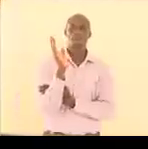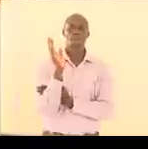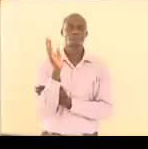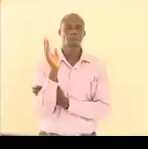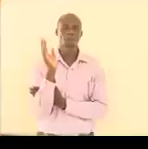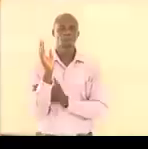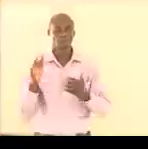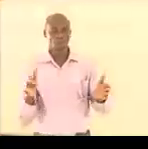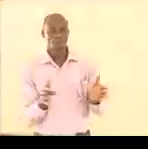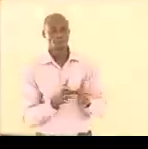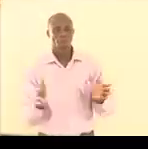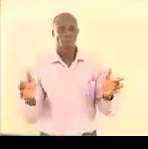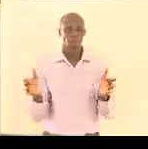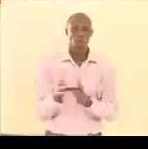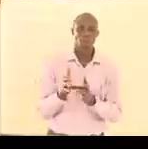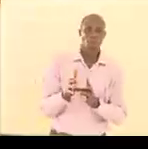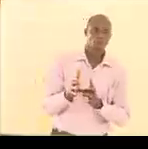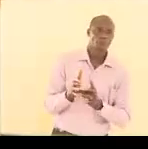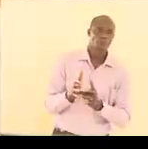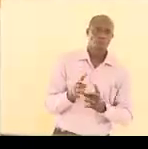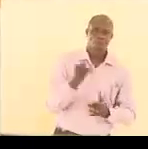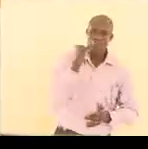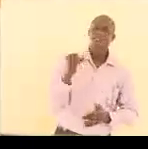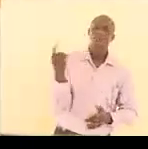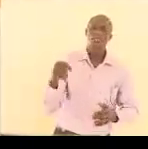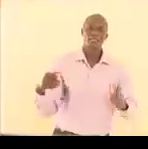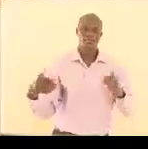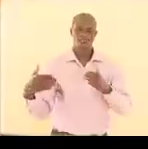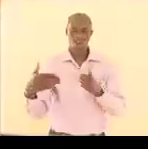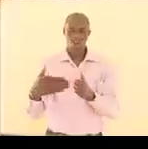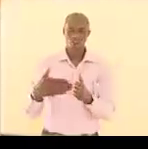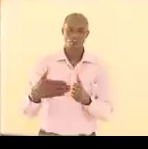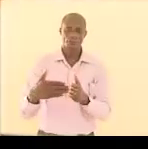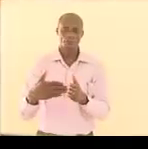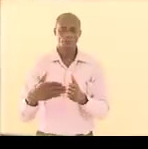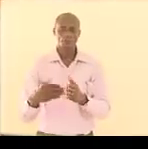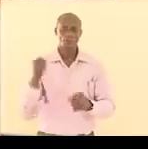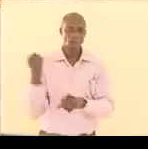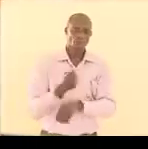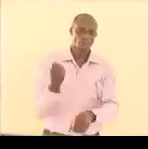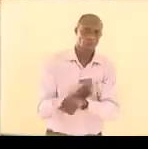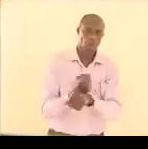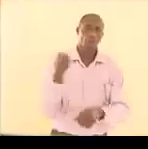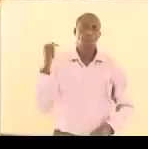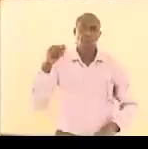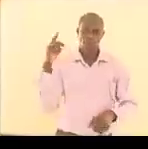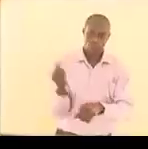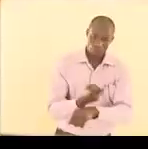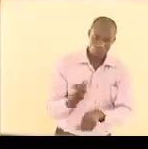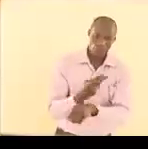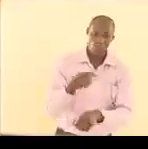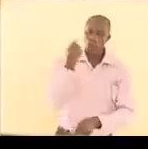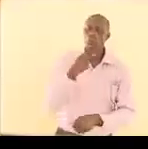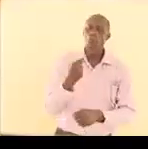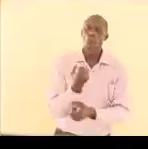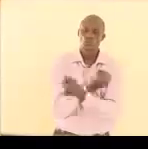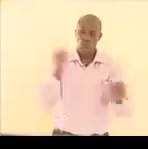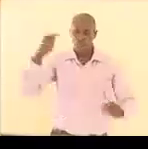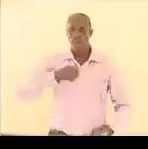my God. Jesus is the cornerstone, the rock who saves